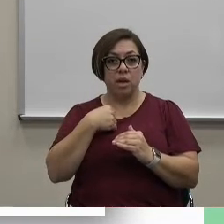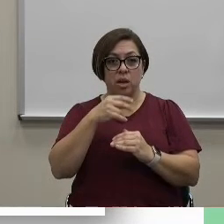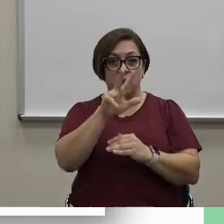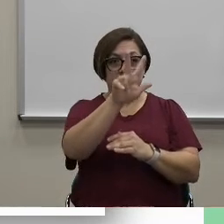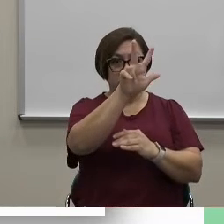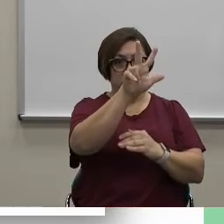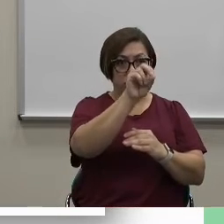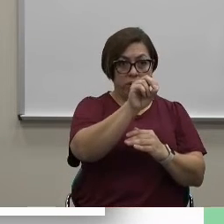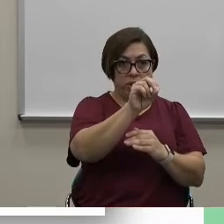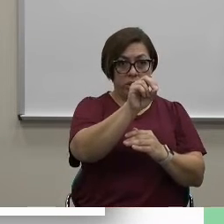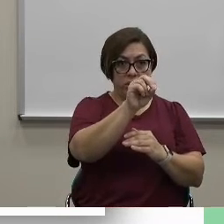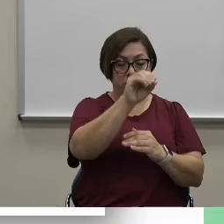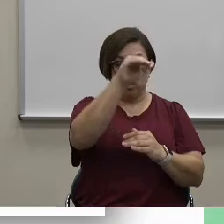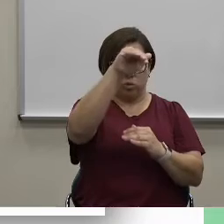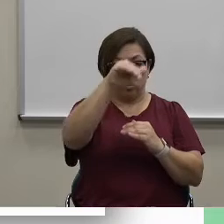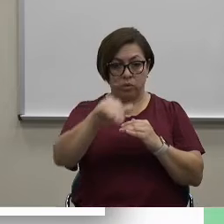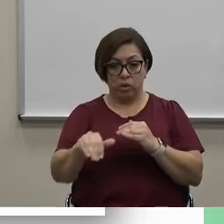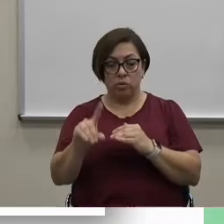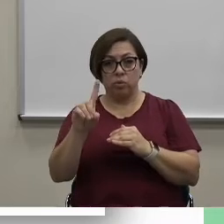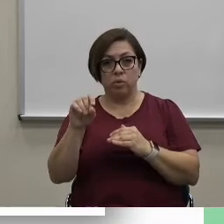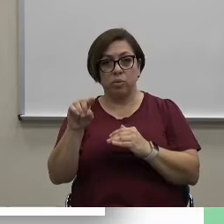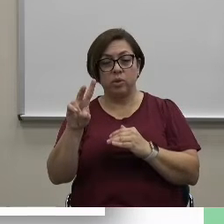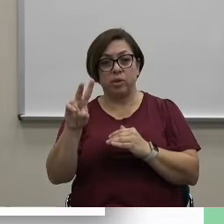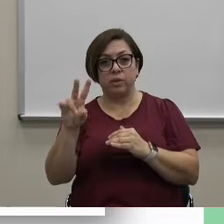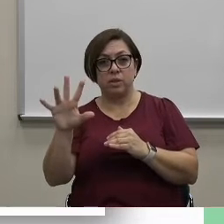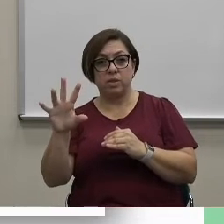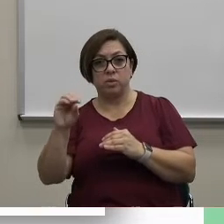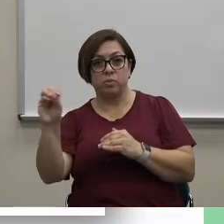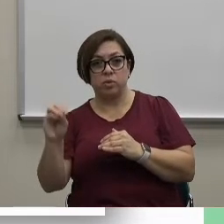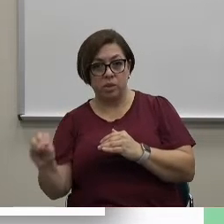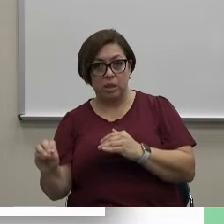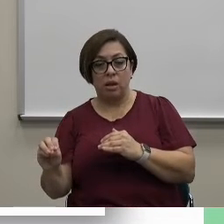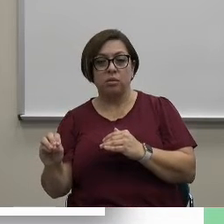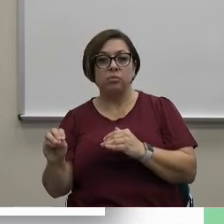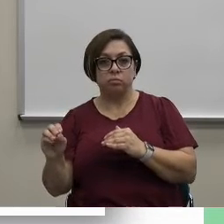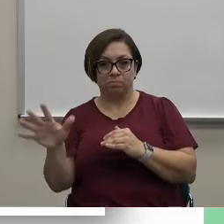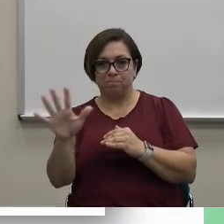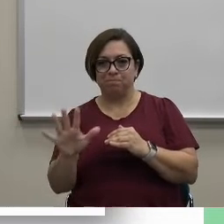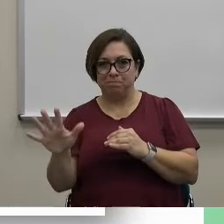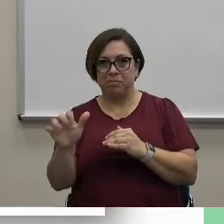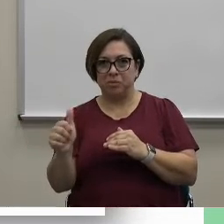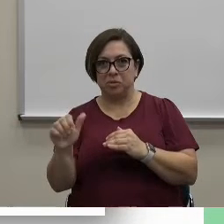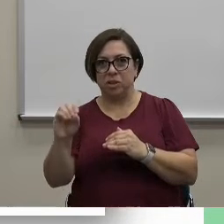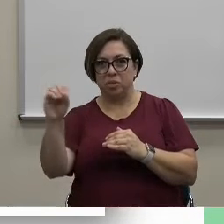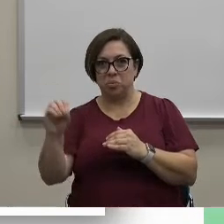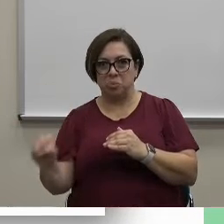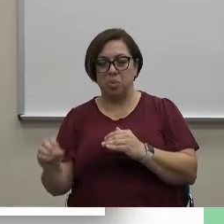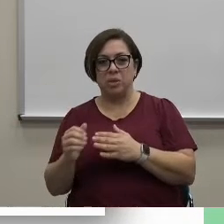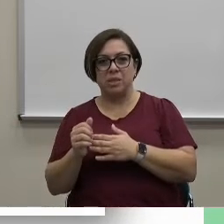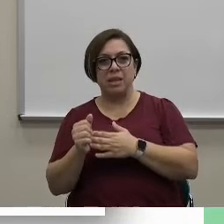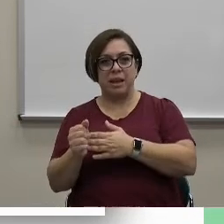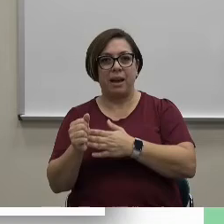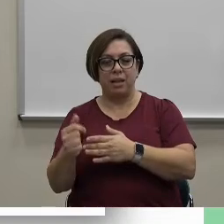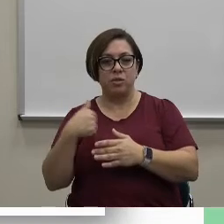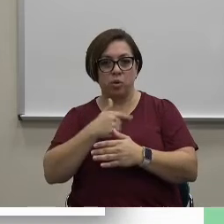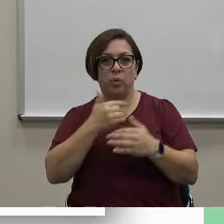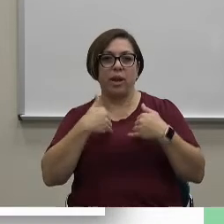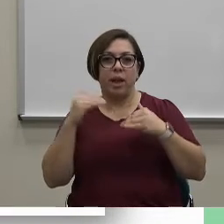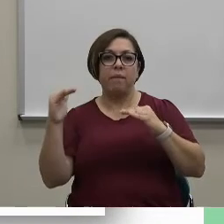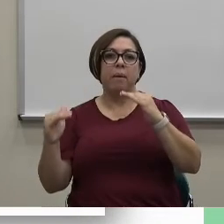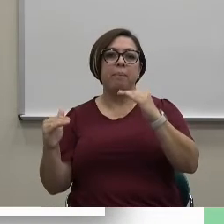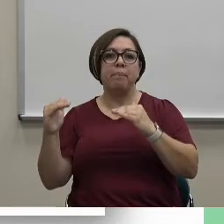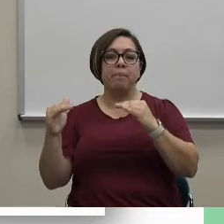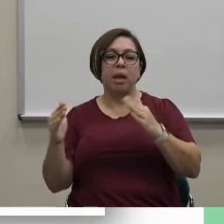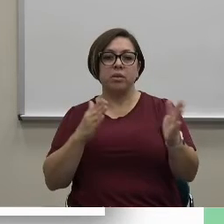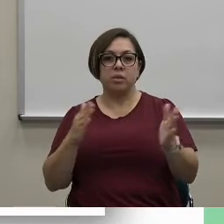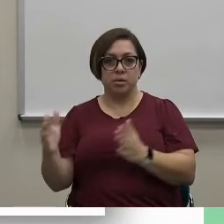down to 1.76%. Obviously well within our 10% guideline, and so what we have here is a balanced plan. Our